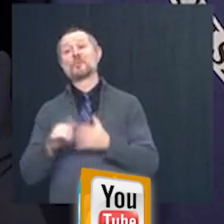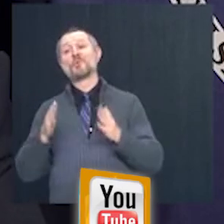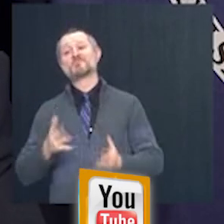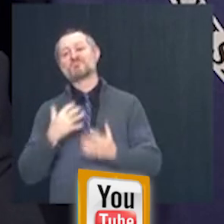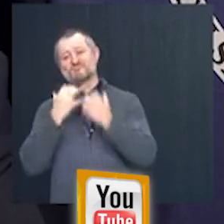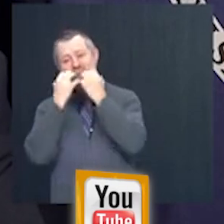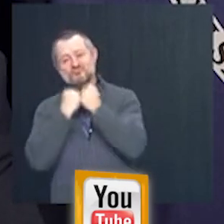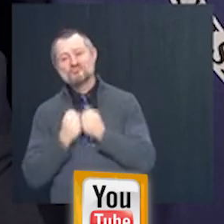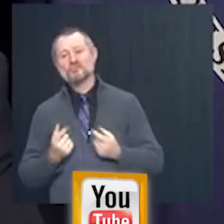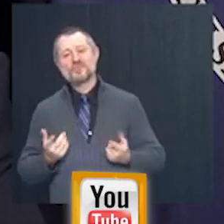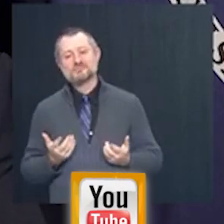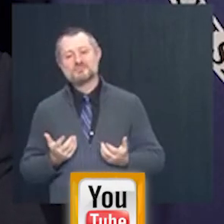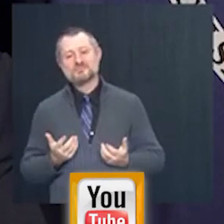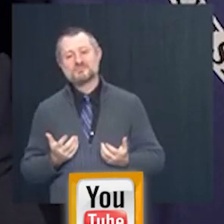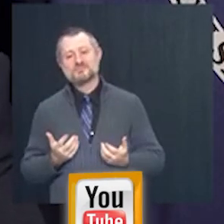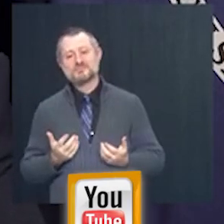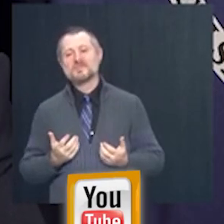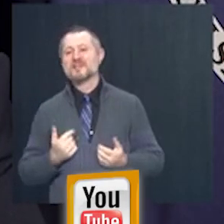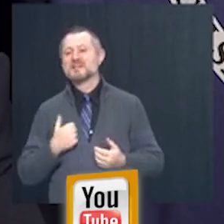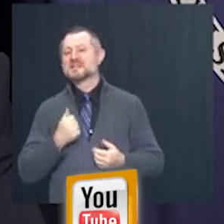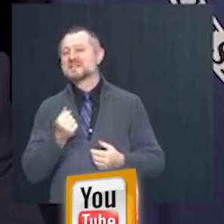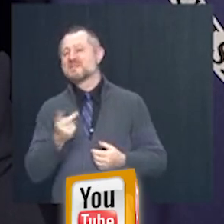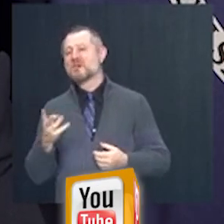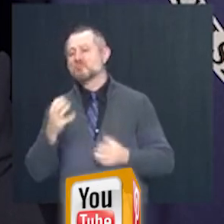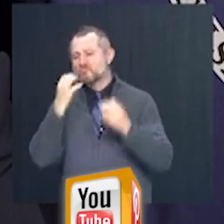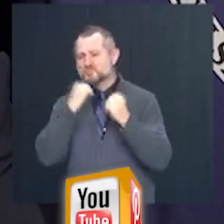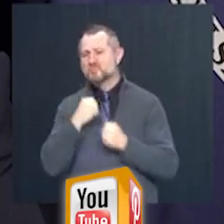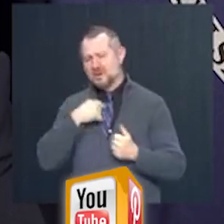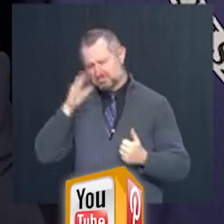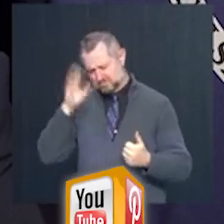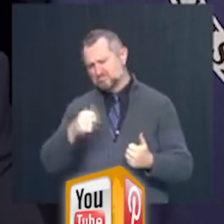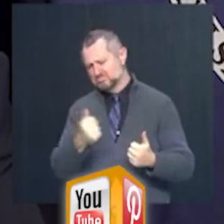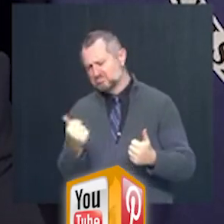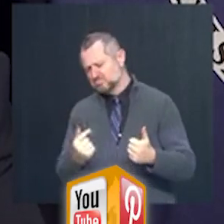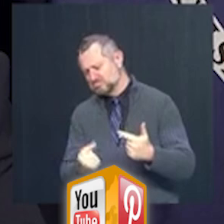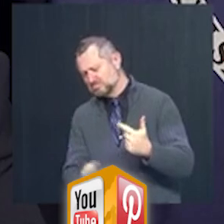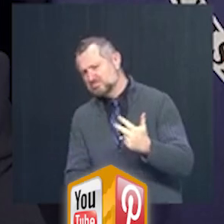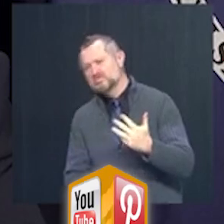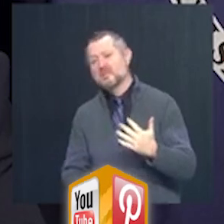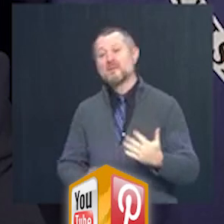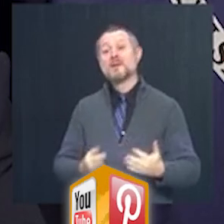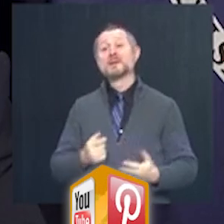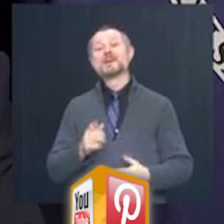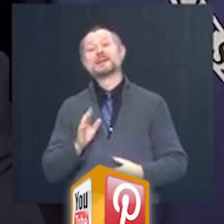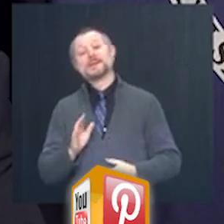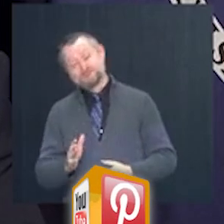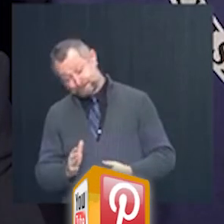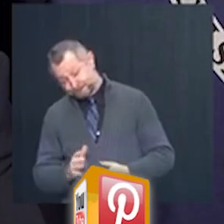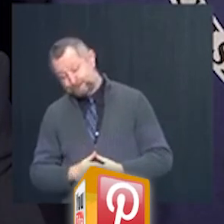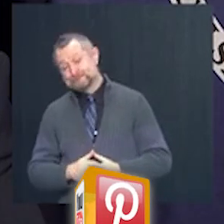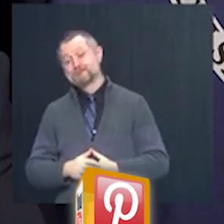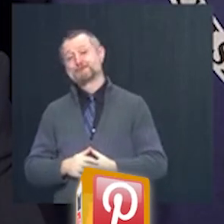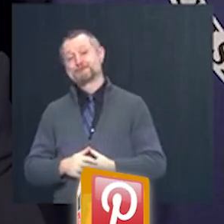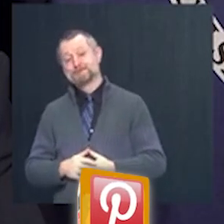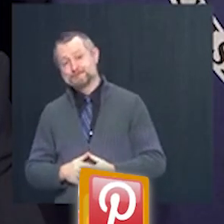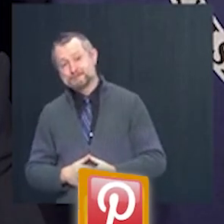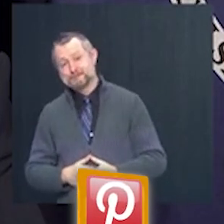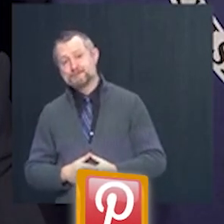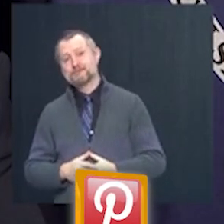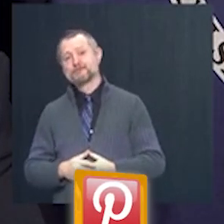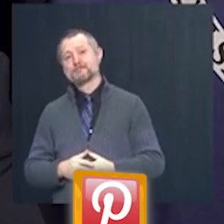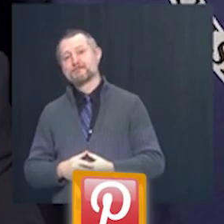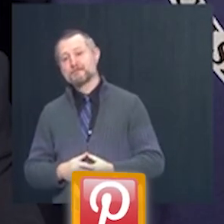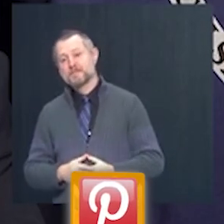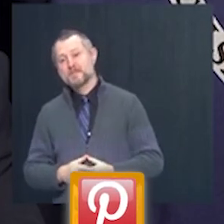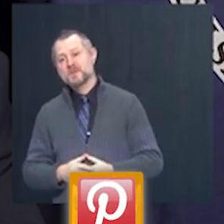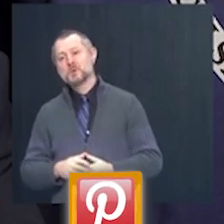was, there are a couple of primary New York values. One of them was, you don't